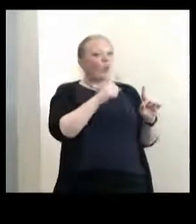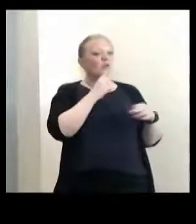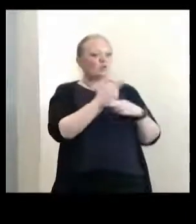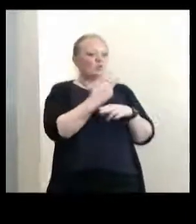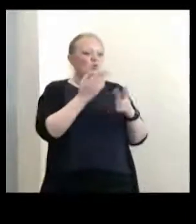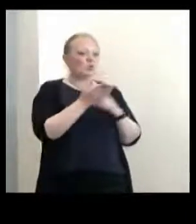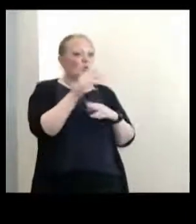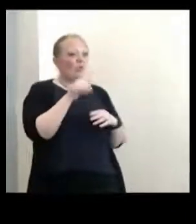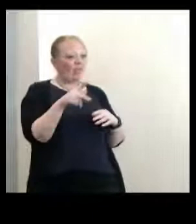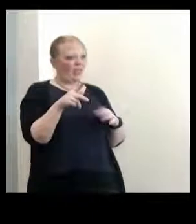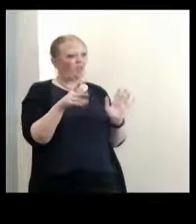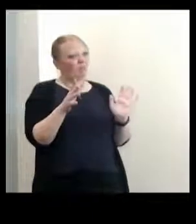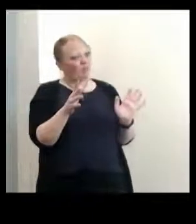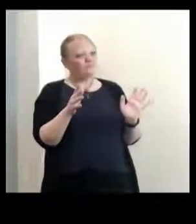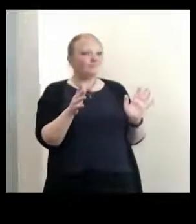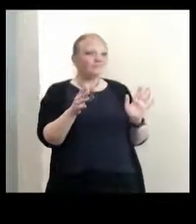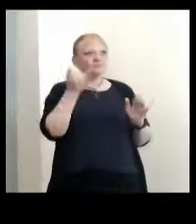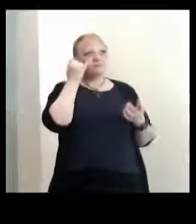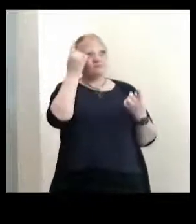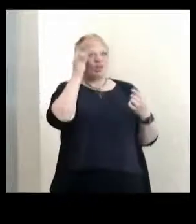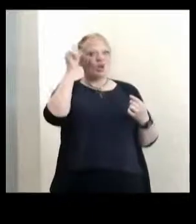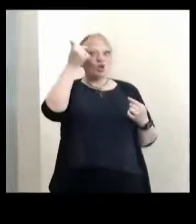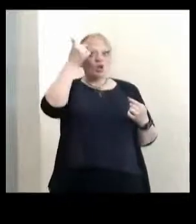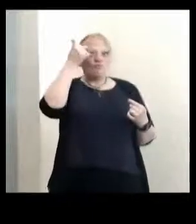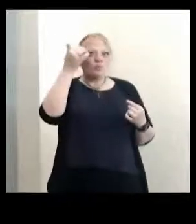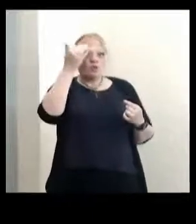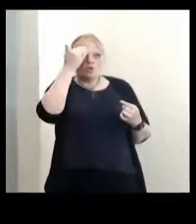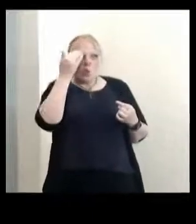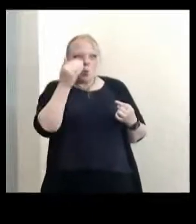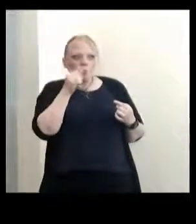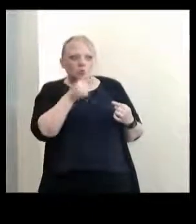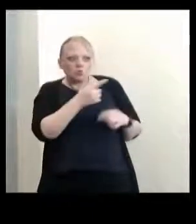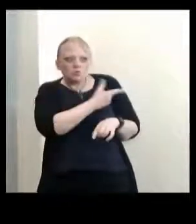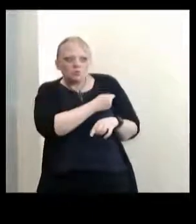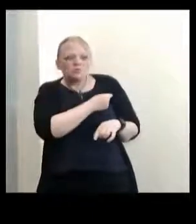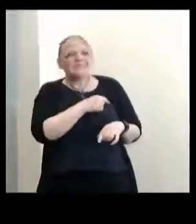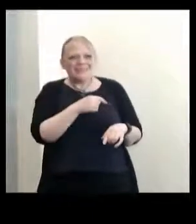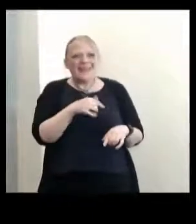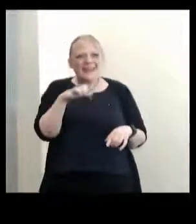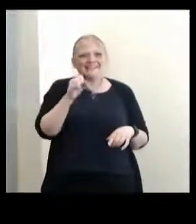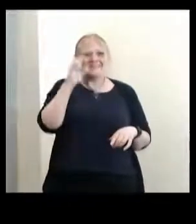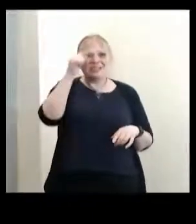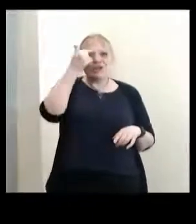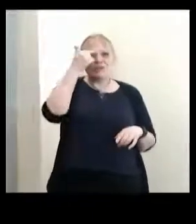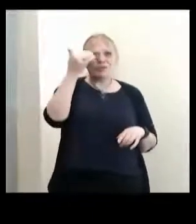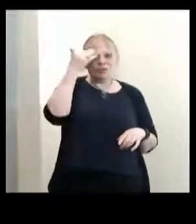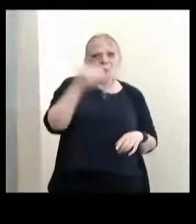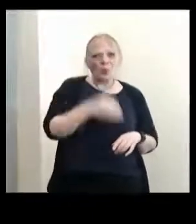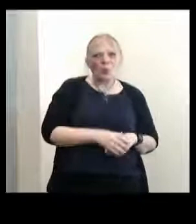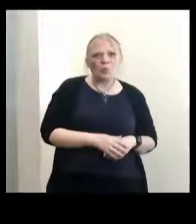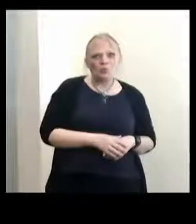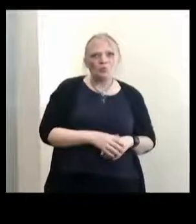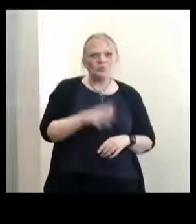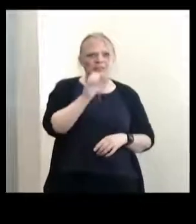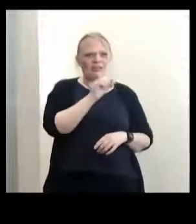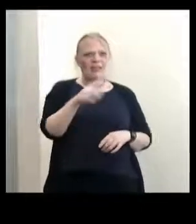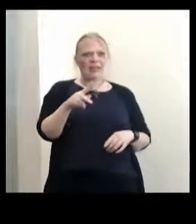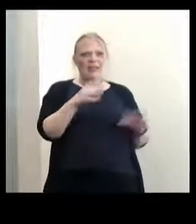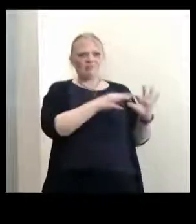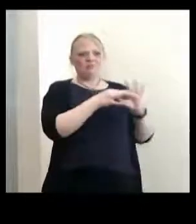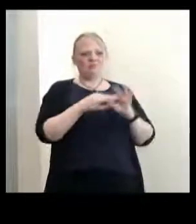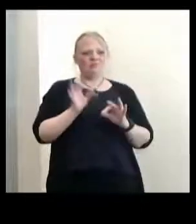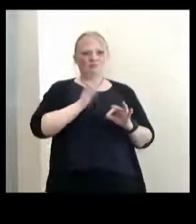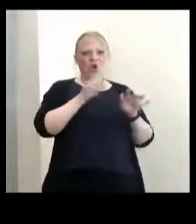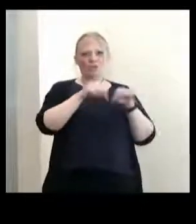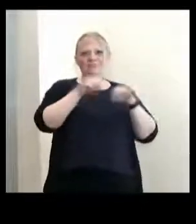app. And for those who wonder if government knows whether I've been vaccinated, government knows. The app is tying into our